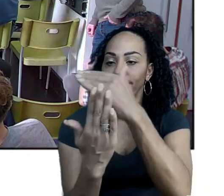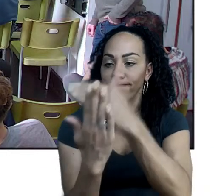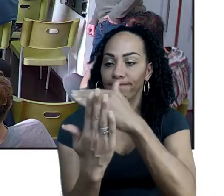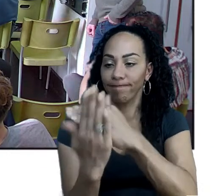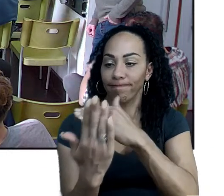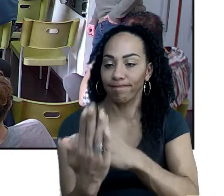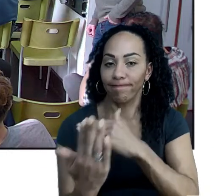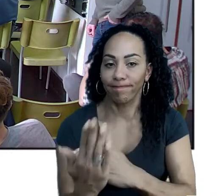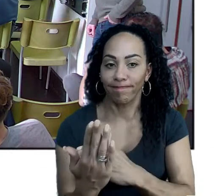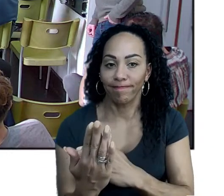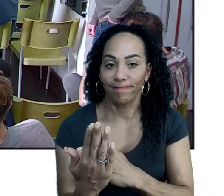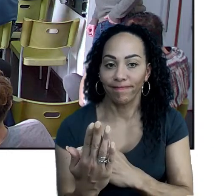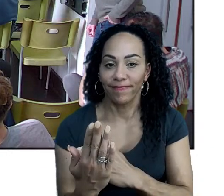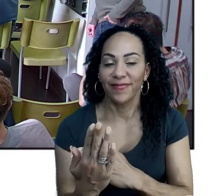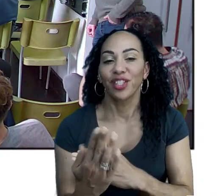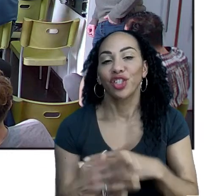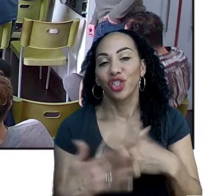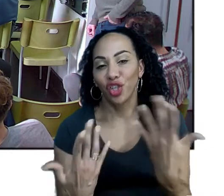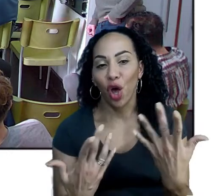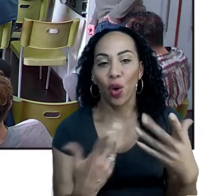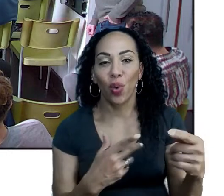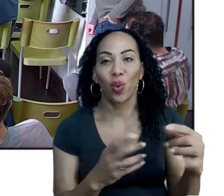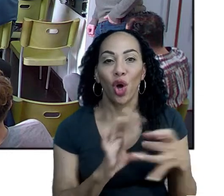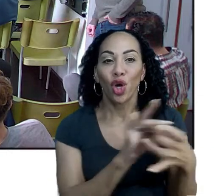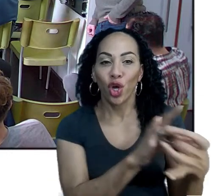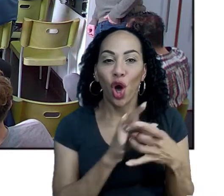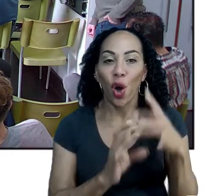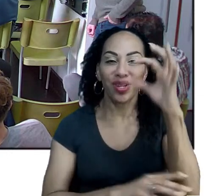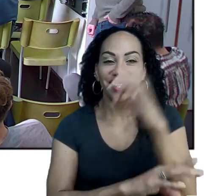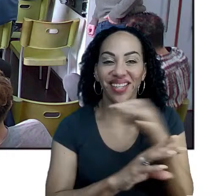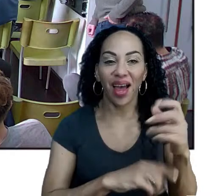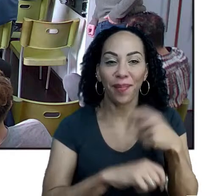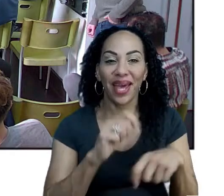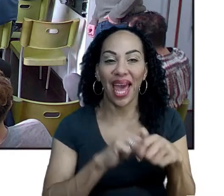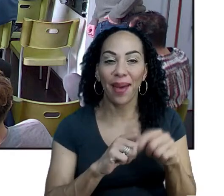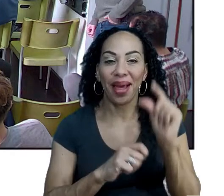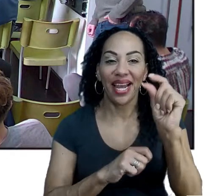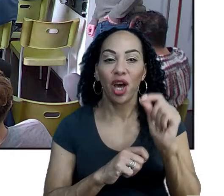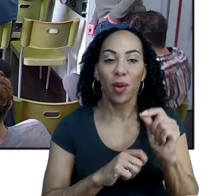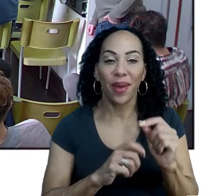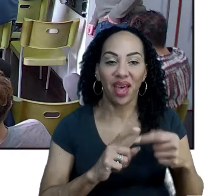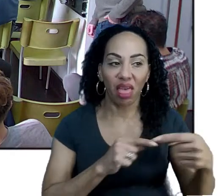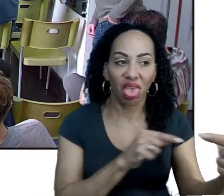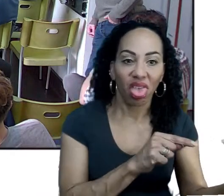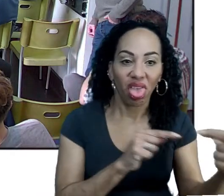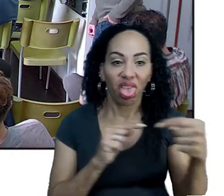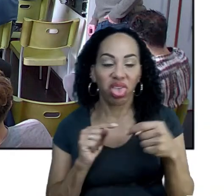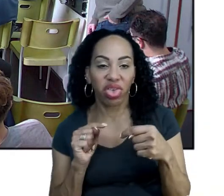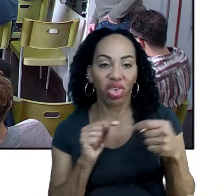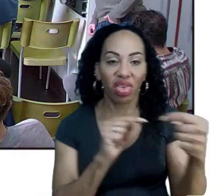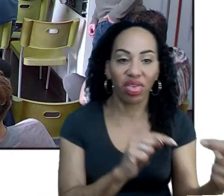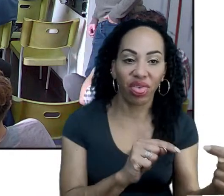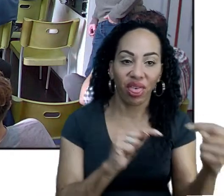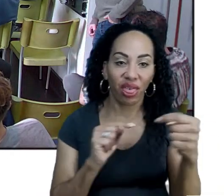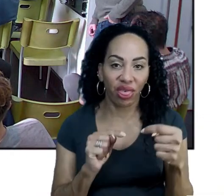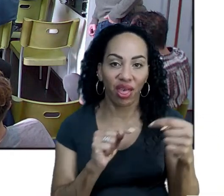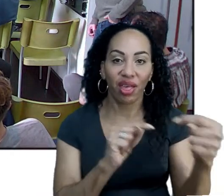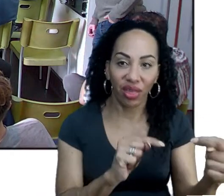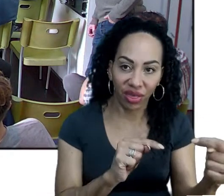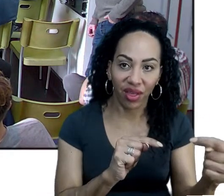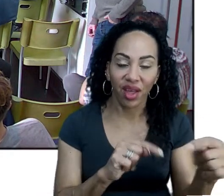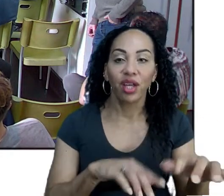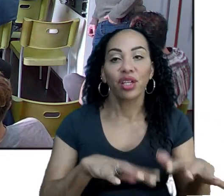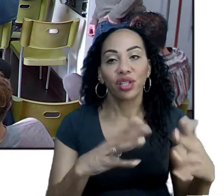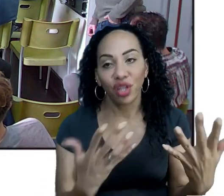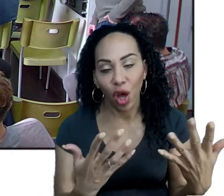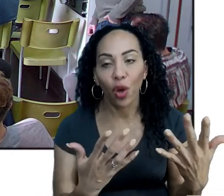it to be, the co-design does prove to be quite a lot different, and it forces you to reevaluate what that process looks